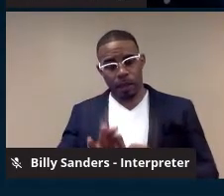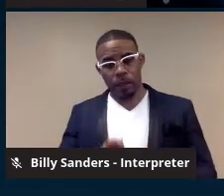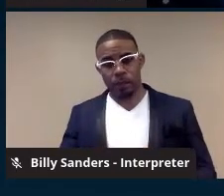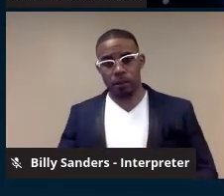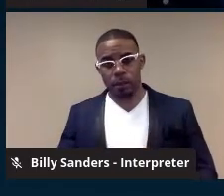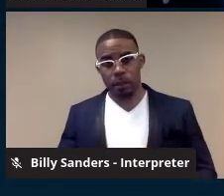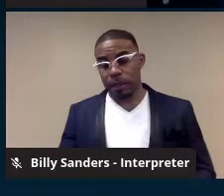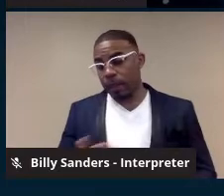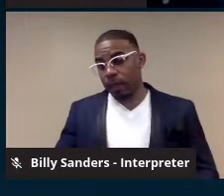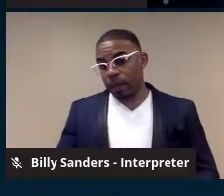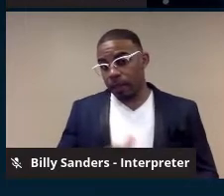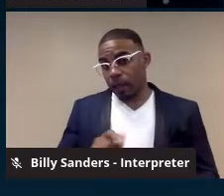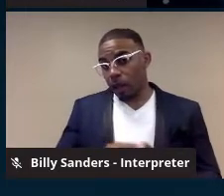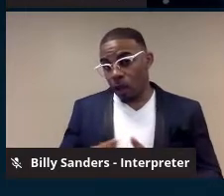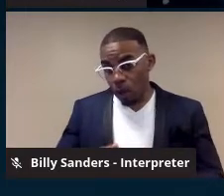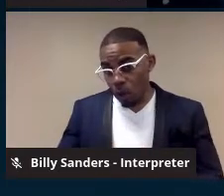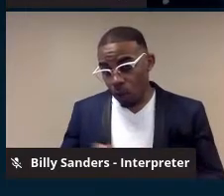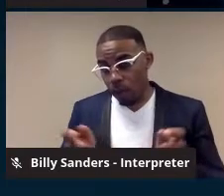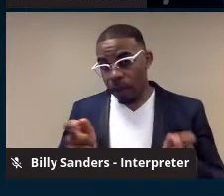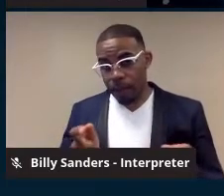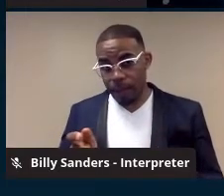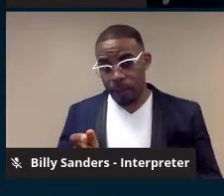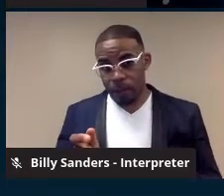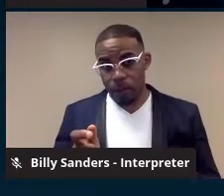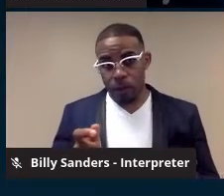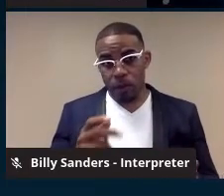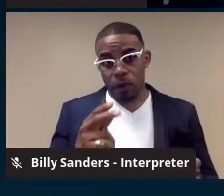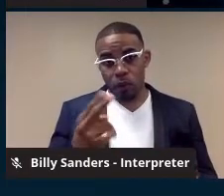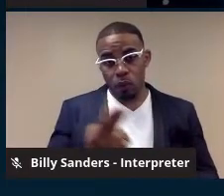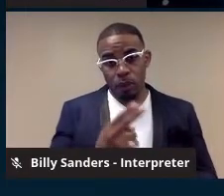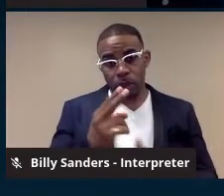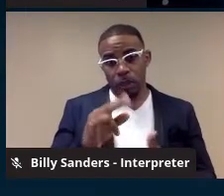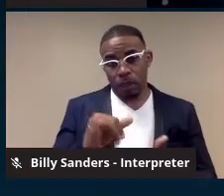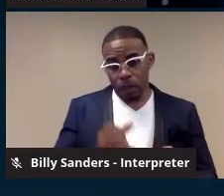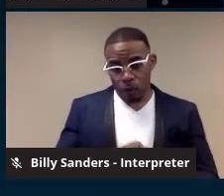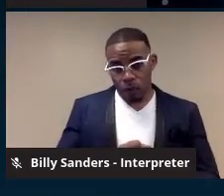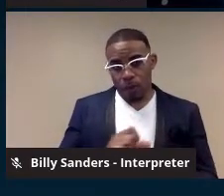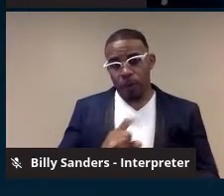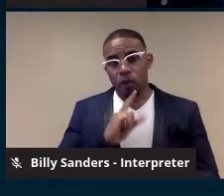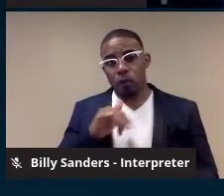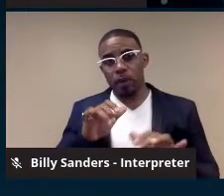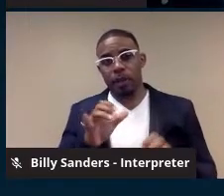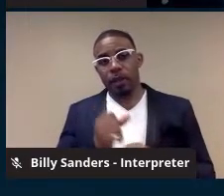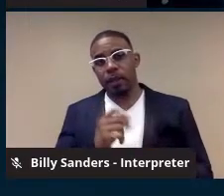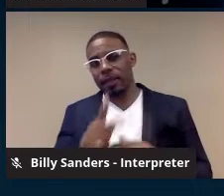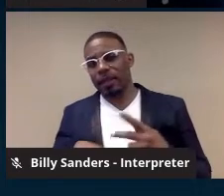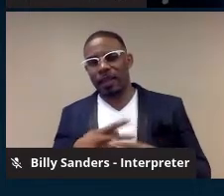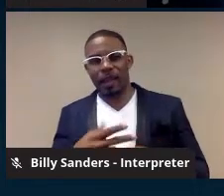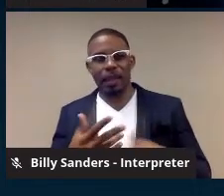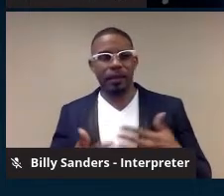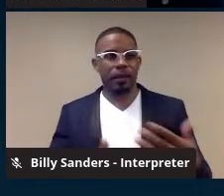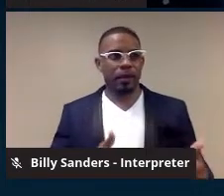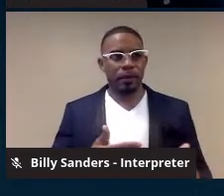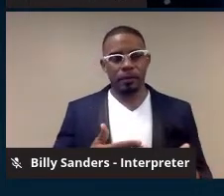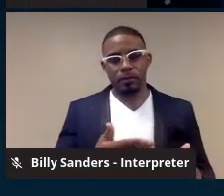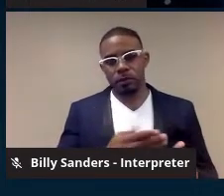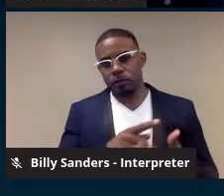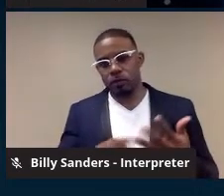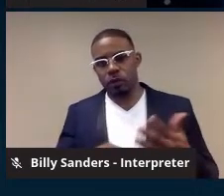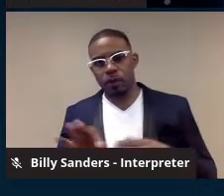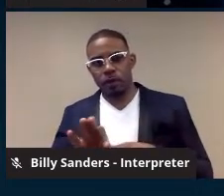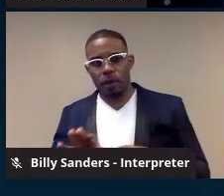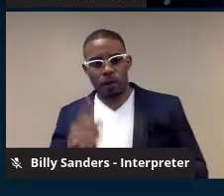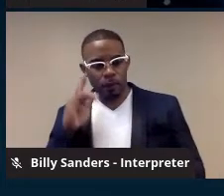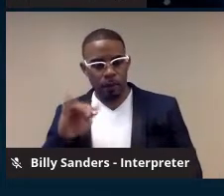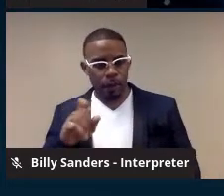And again, it can also handle, it uses the JavaScript interop to make sure we can get this kind of browser functionality, but from your